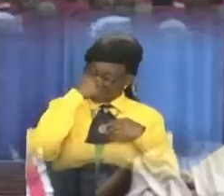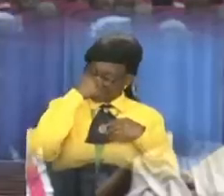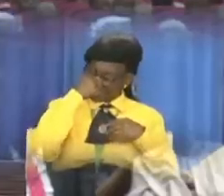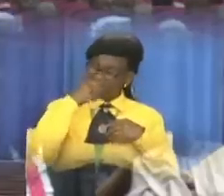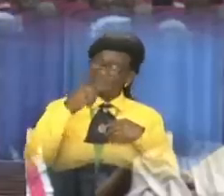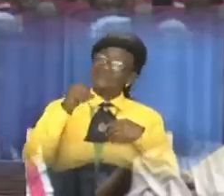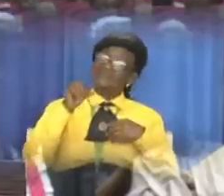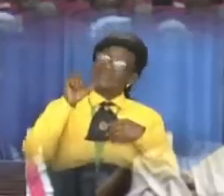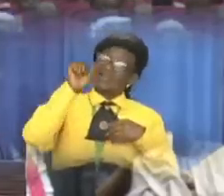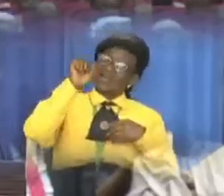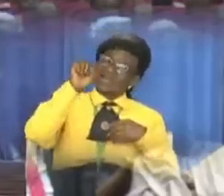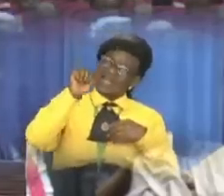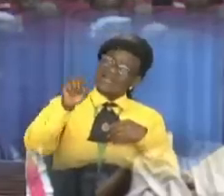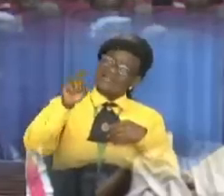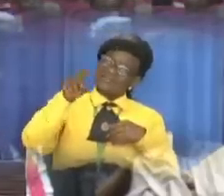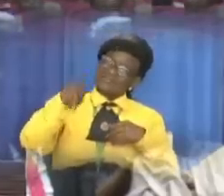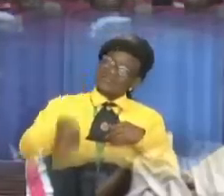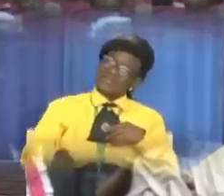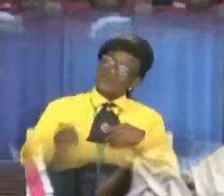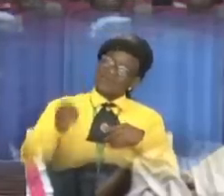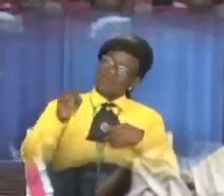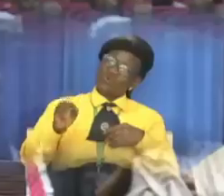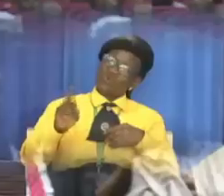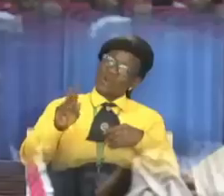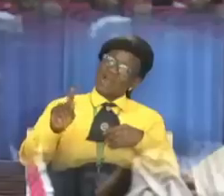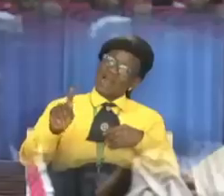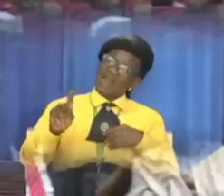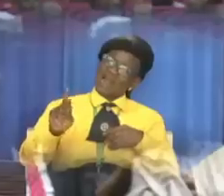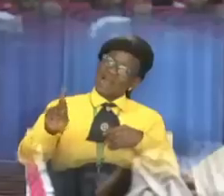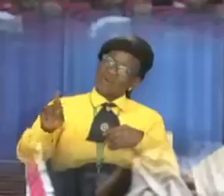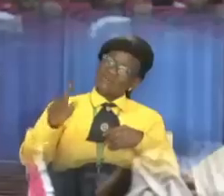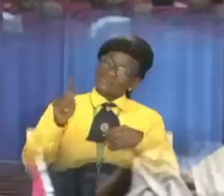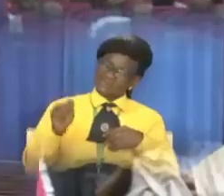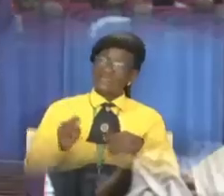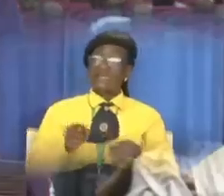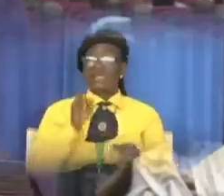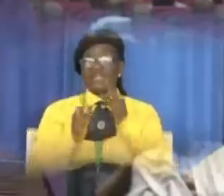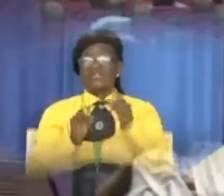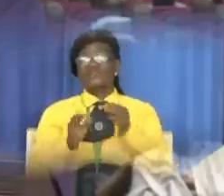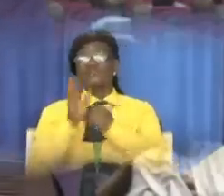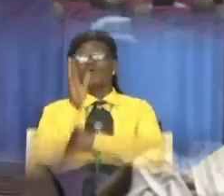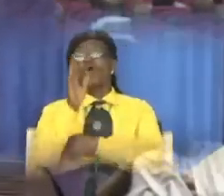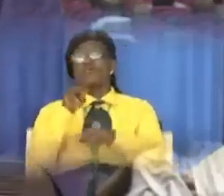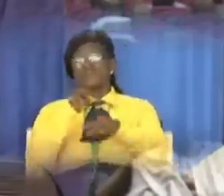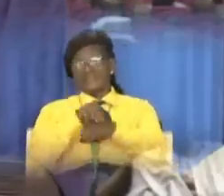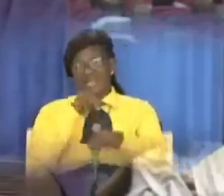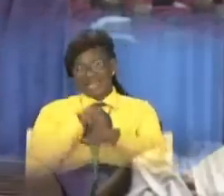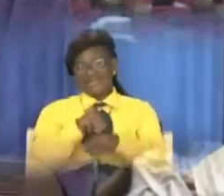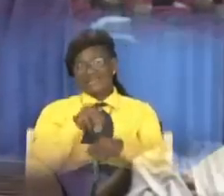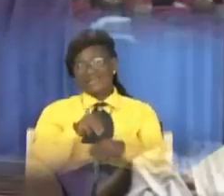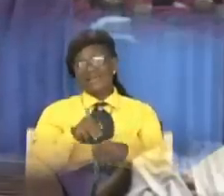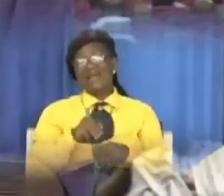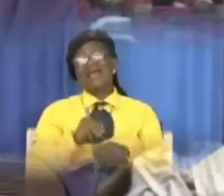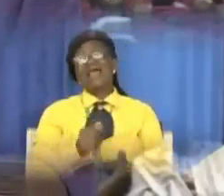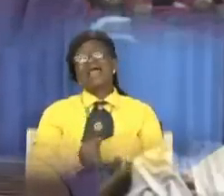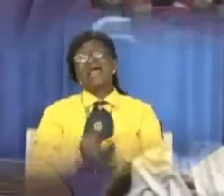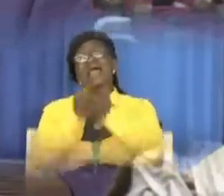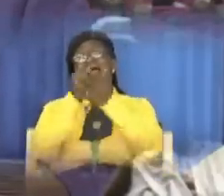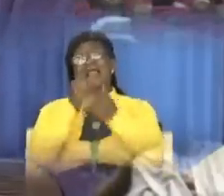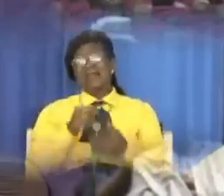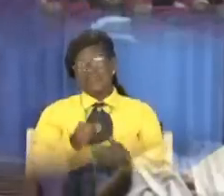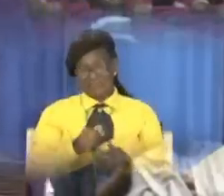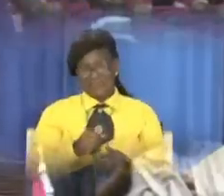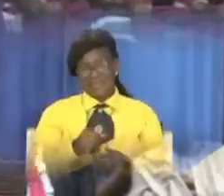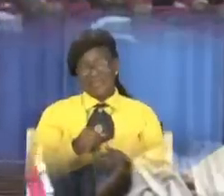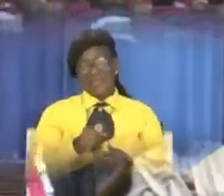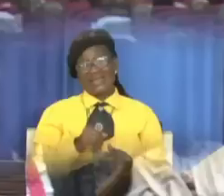If God shines his light to your blind spot, it means that in the area where you are absolutely helpless, he will